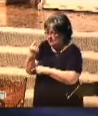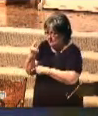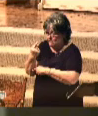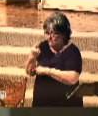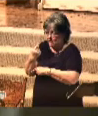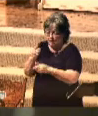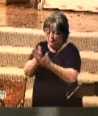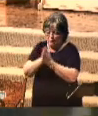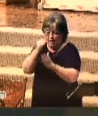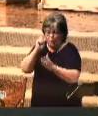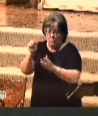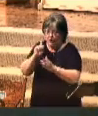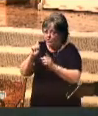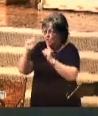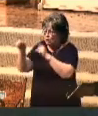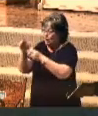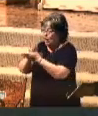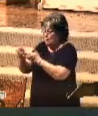Pray about where to go to college.